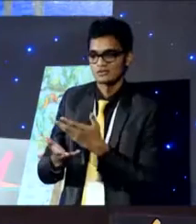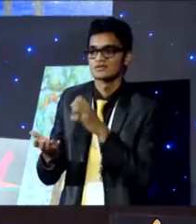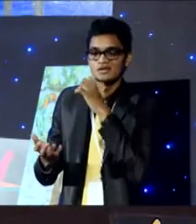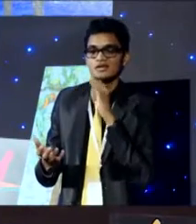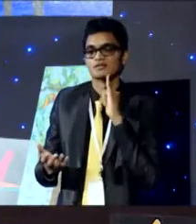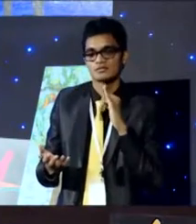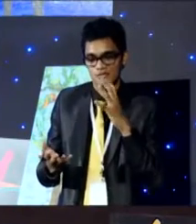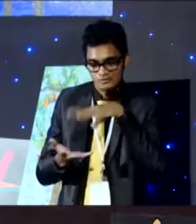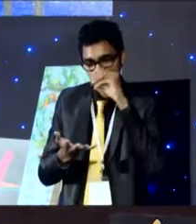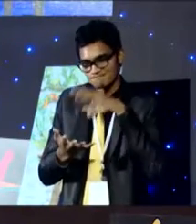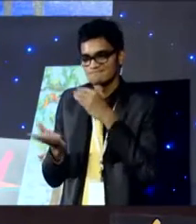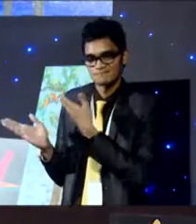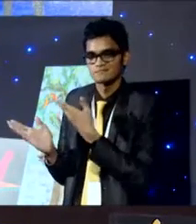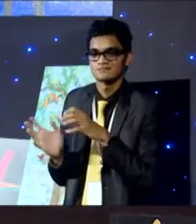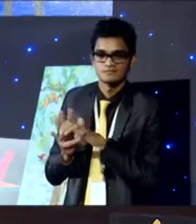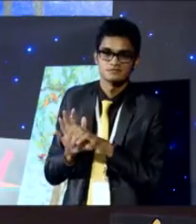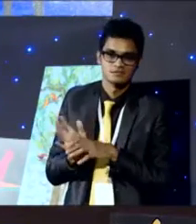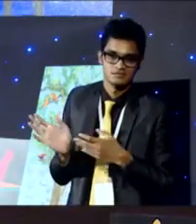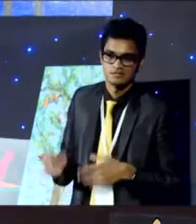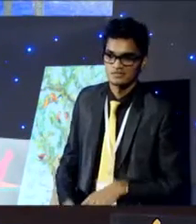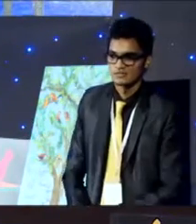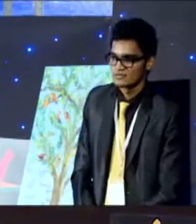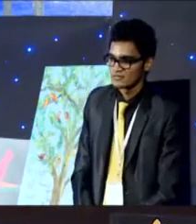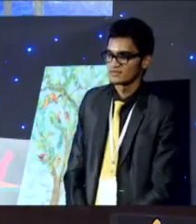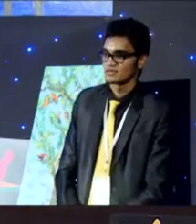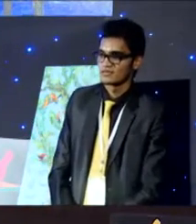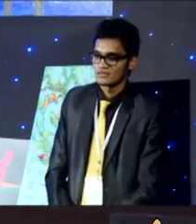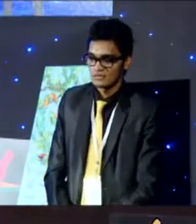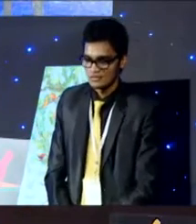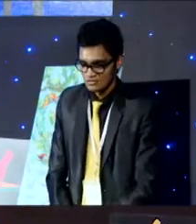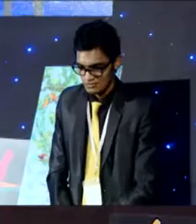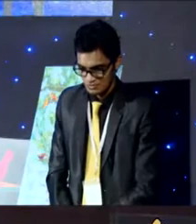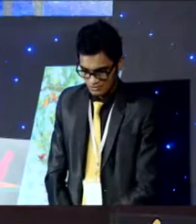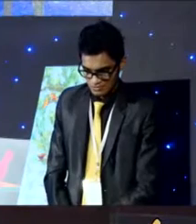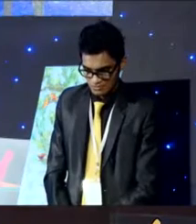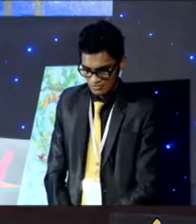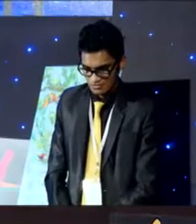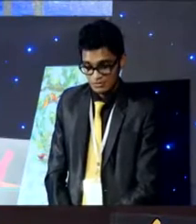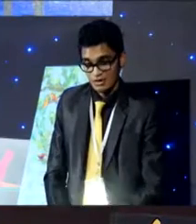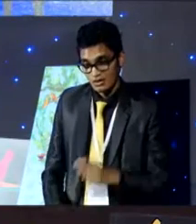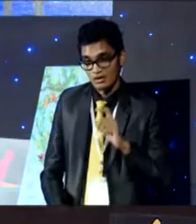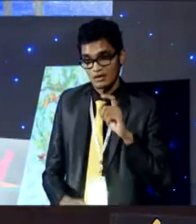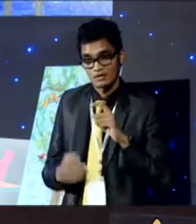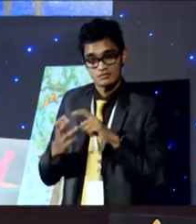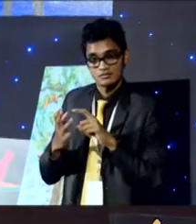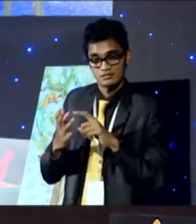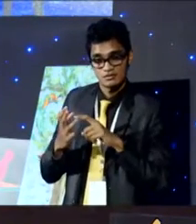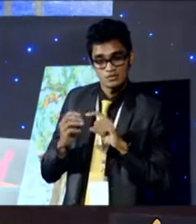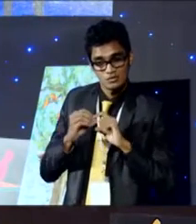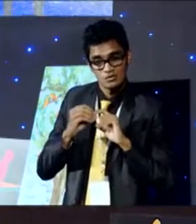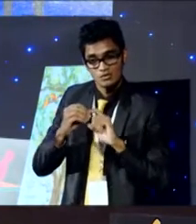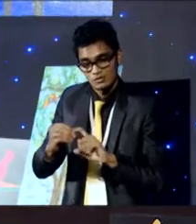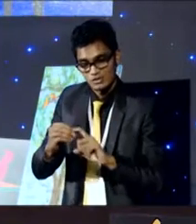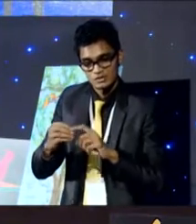them, and putting in the right control points in our processes to ask the right question, who can do this job? And